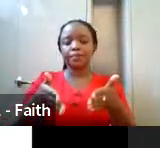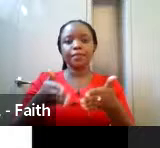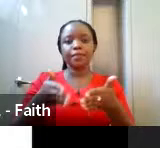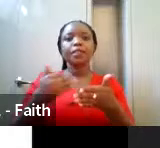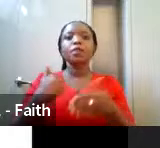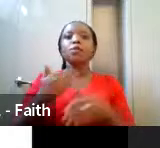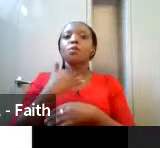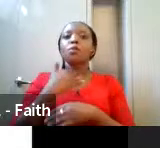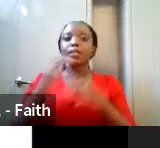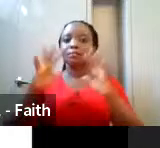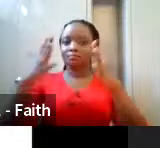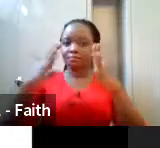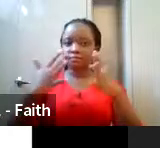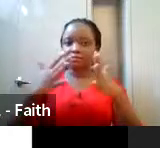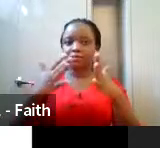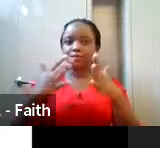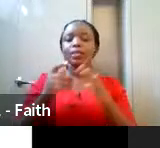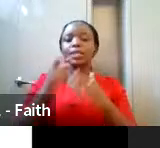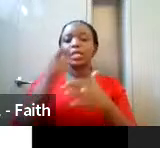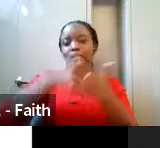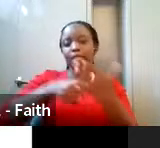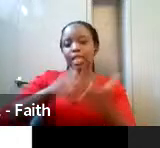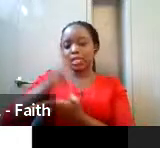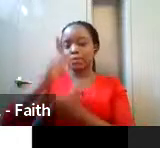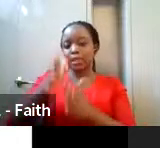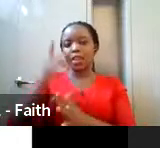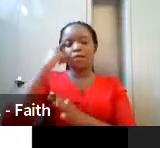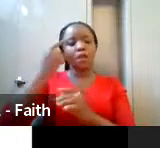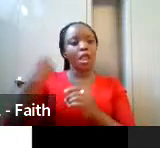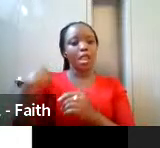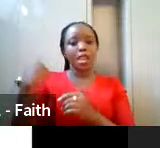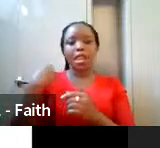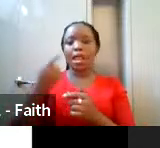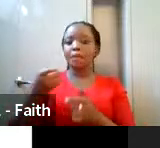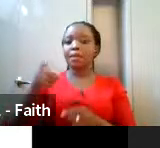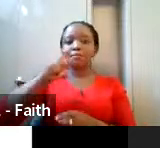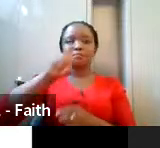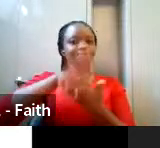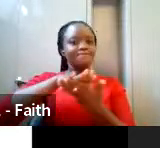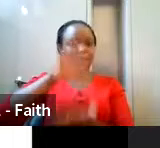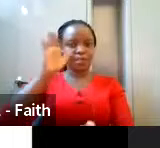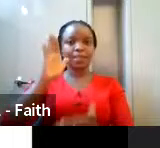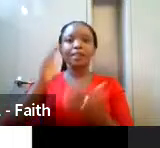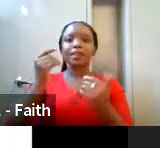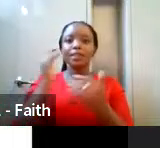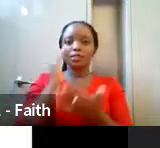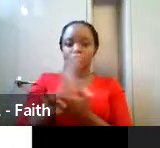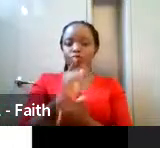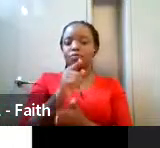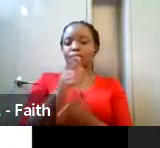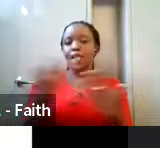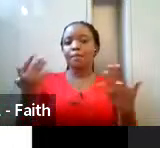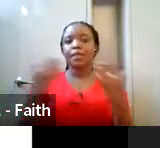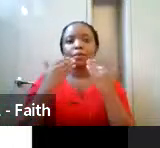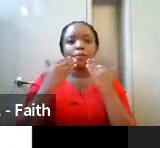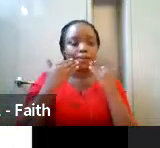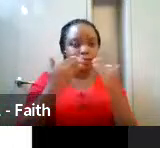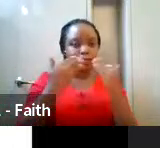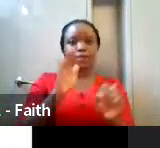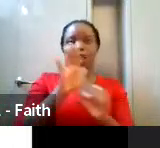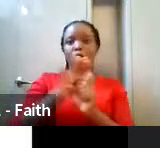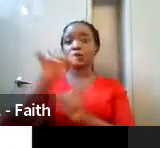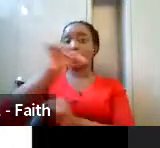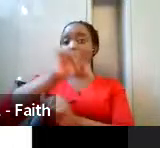to appreciate our esteemed taxpayers for the turn up. That was really something to be appreciated about.